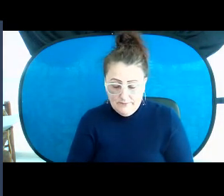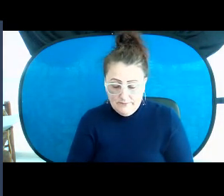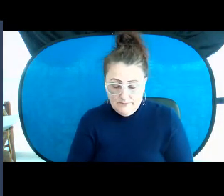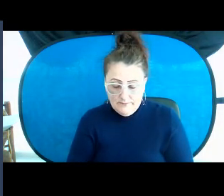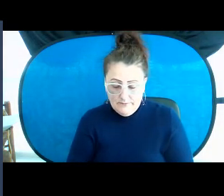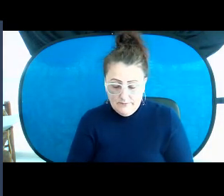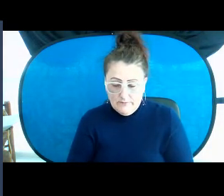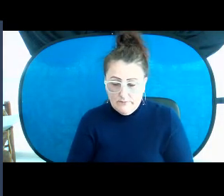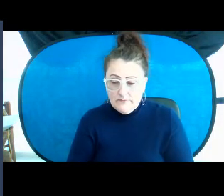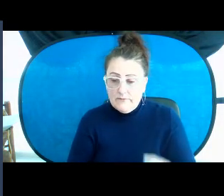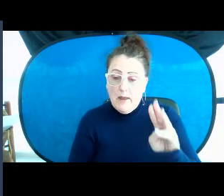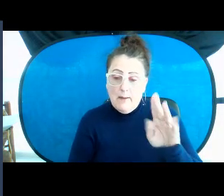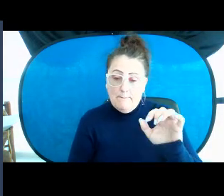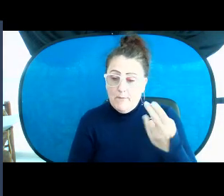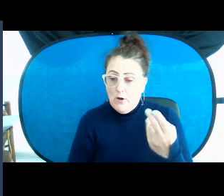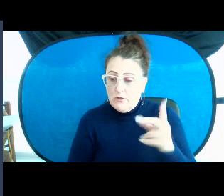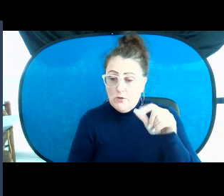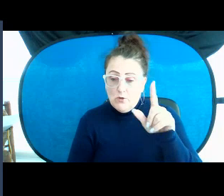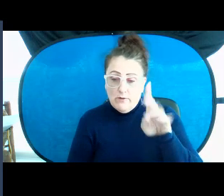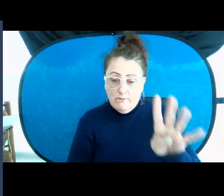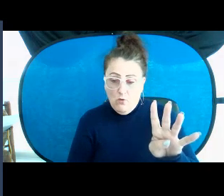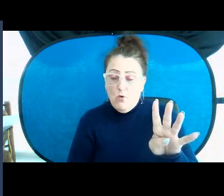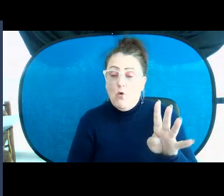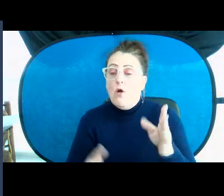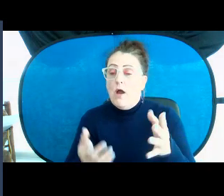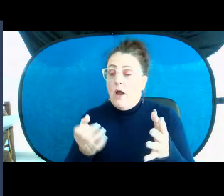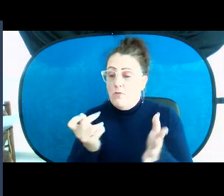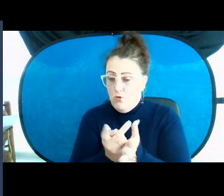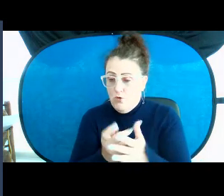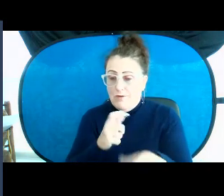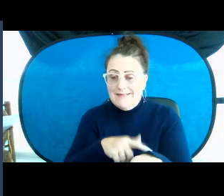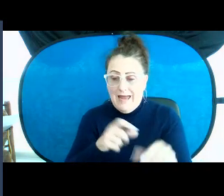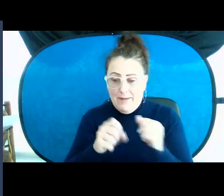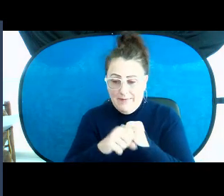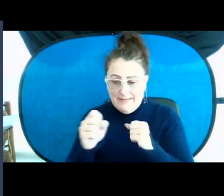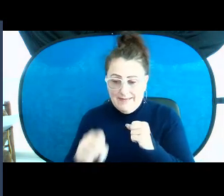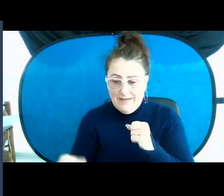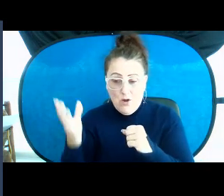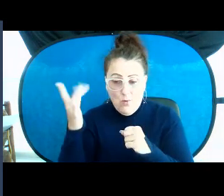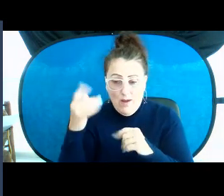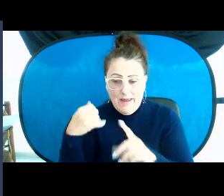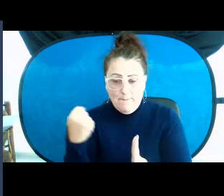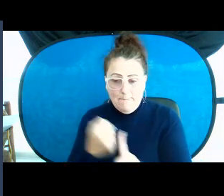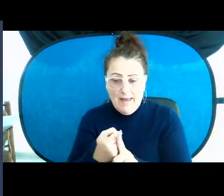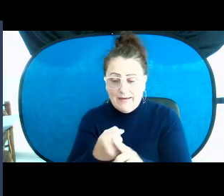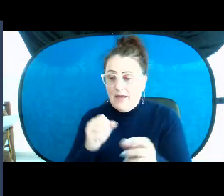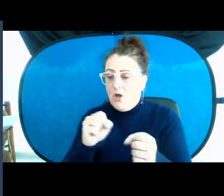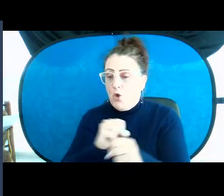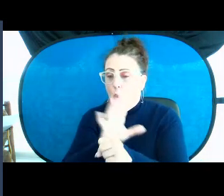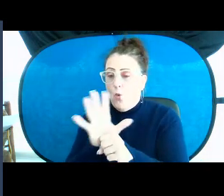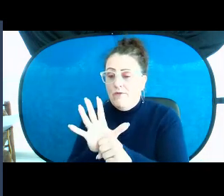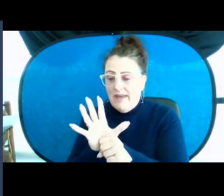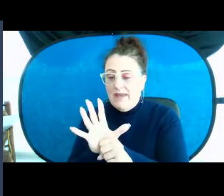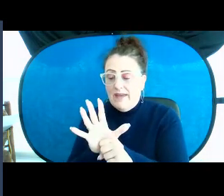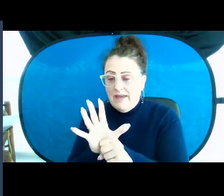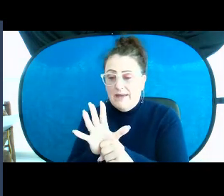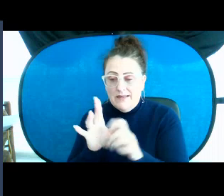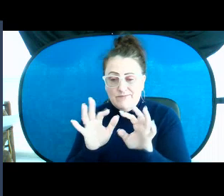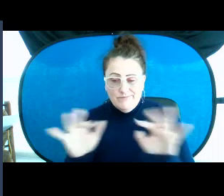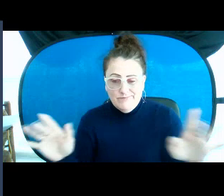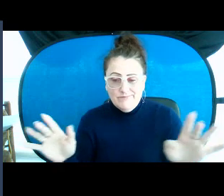the Commission approved a 20-month project completion time extension due to the impact of the COVID pandemic, construction progress not being made